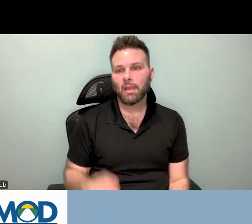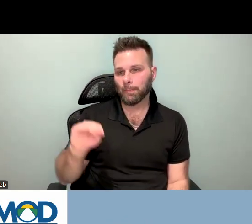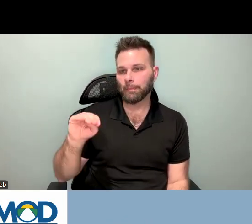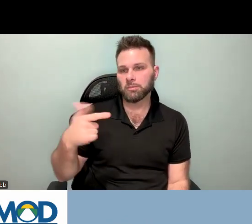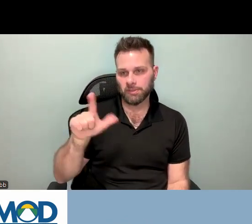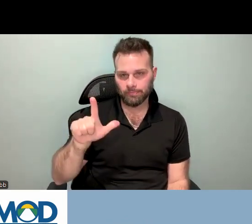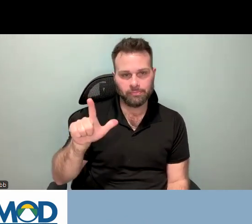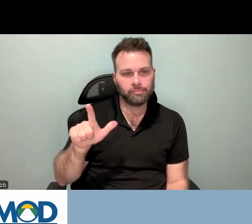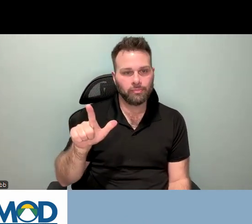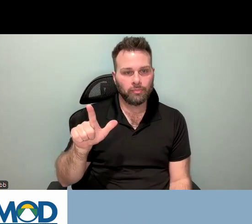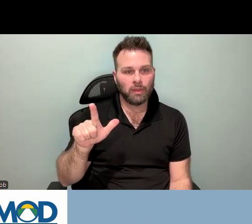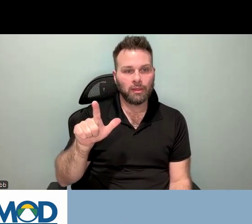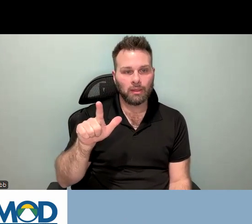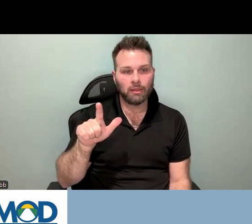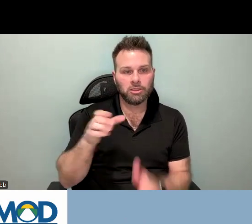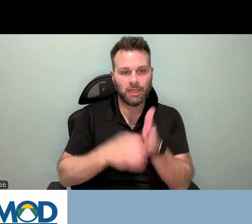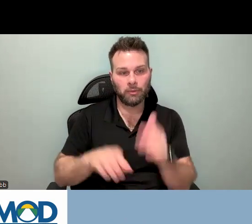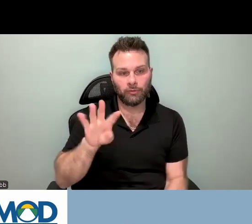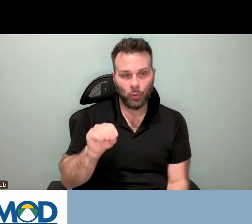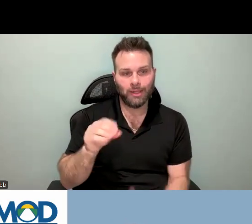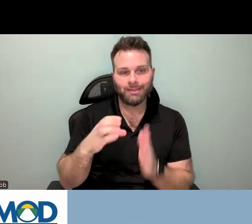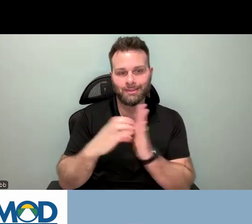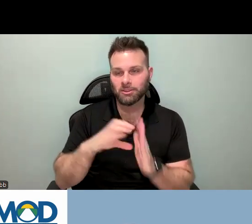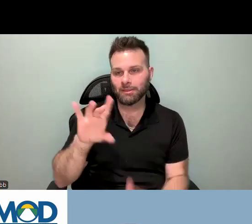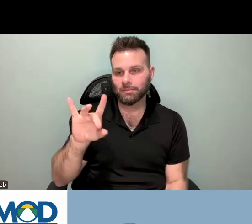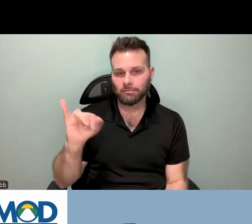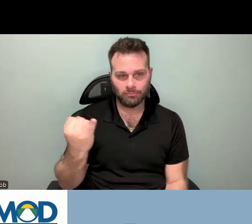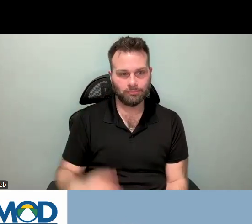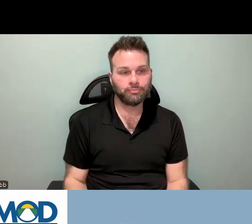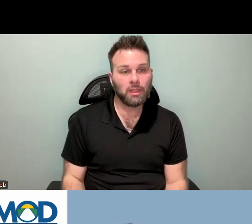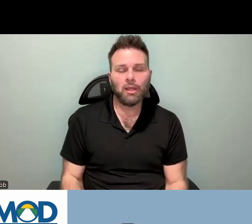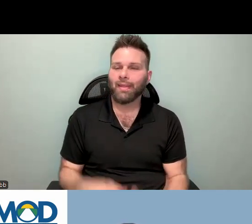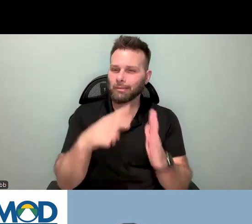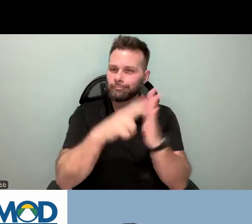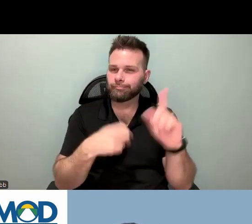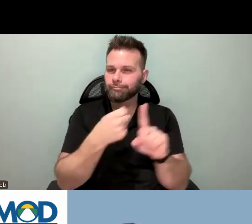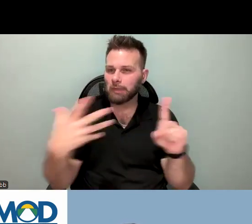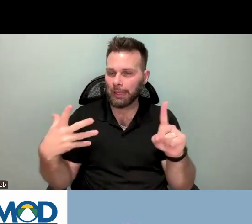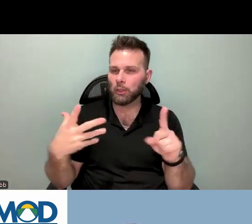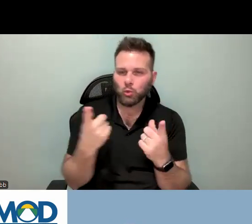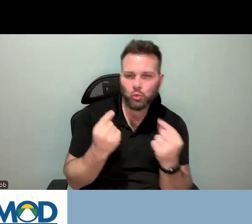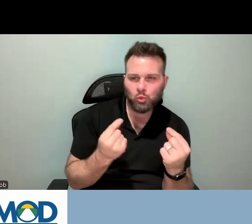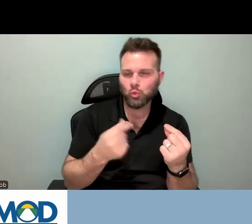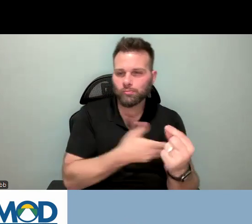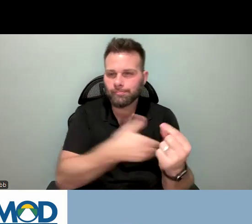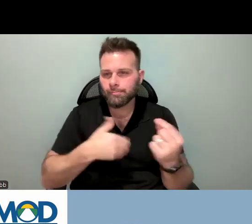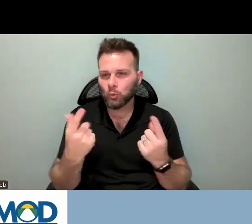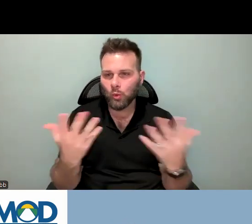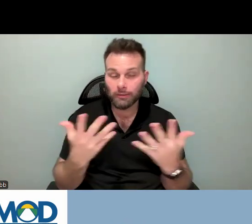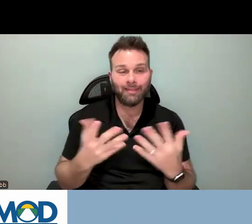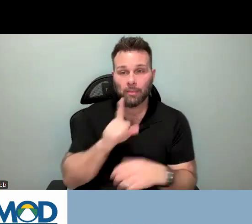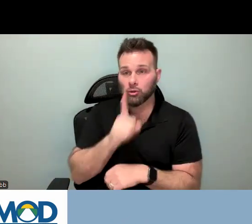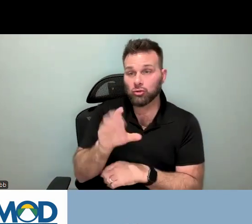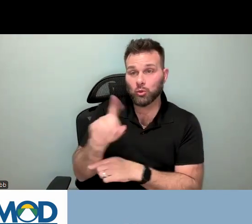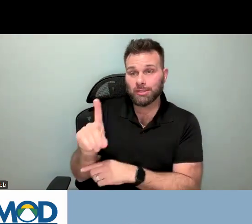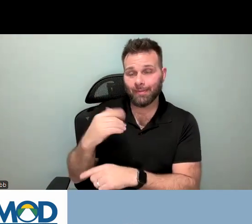which outlines how a COD should be structured and what it's empowered to do. This law ensures that CODs have a solid foundation for their